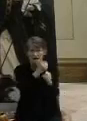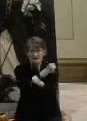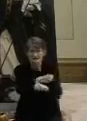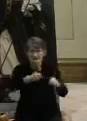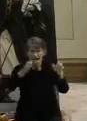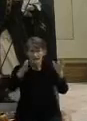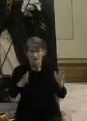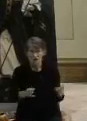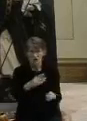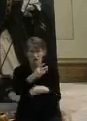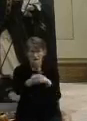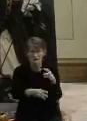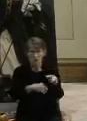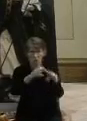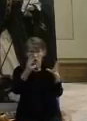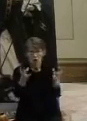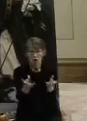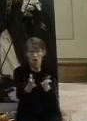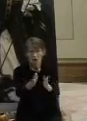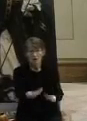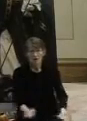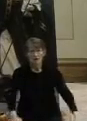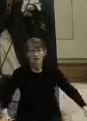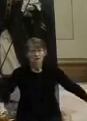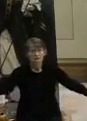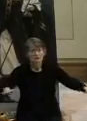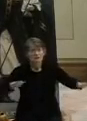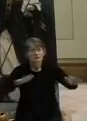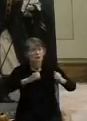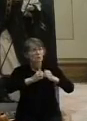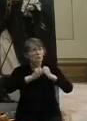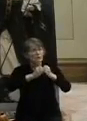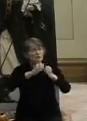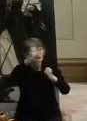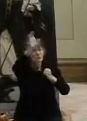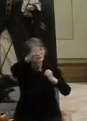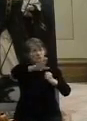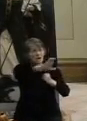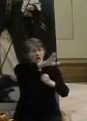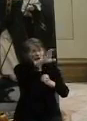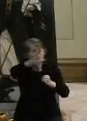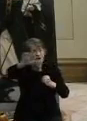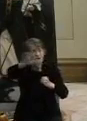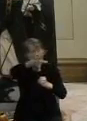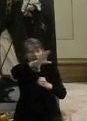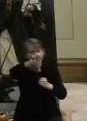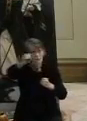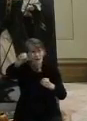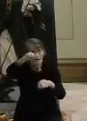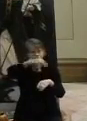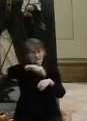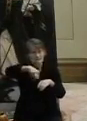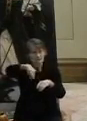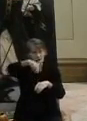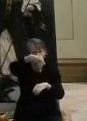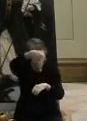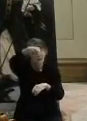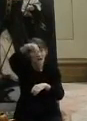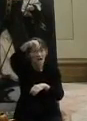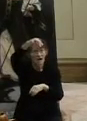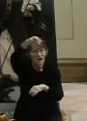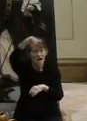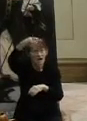Save us, Savior of the world, for by your cross and